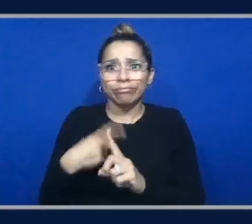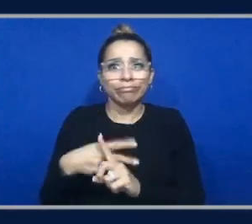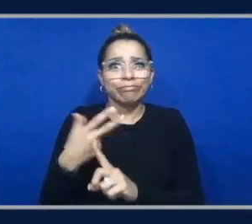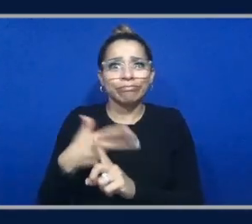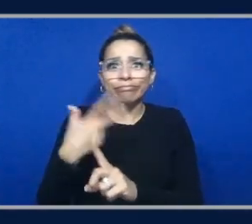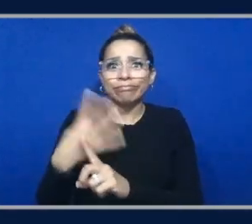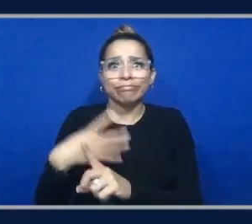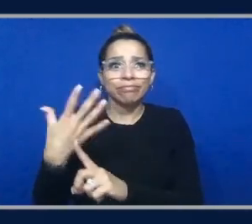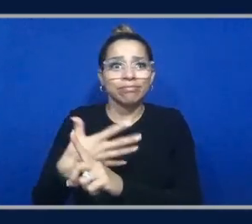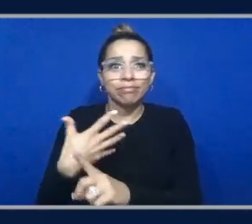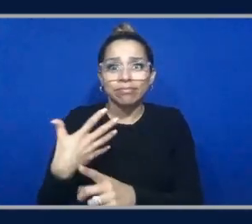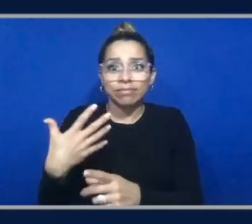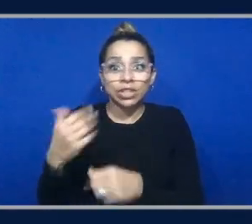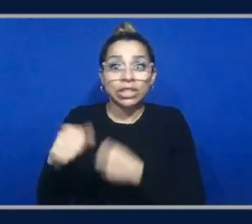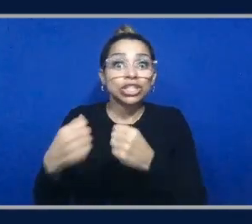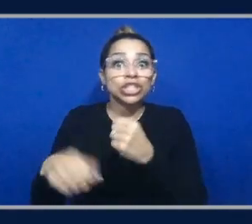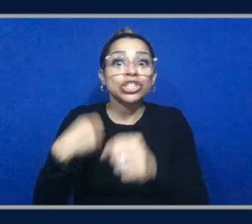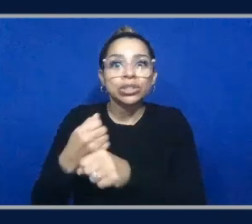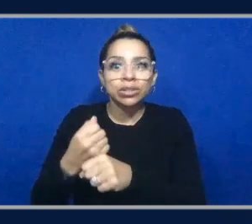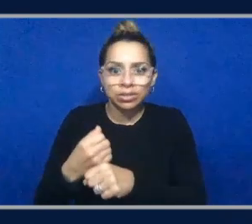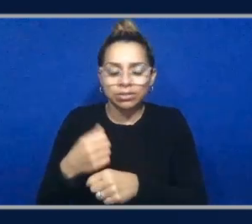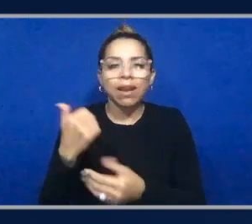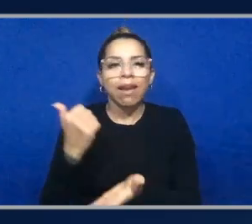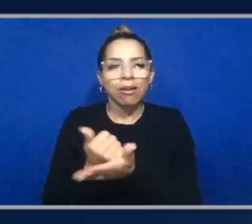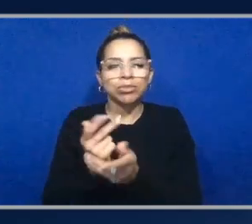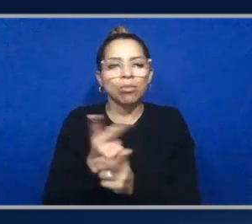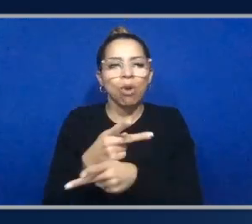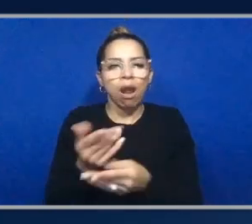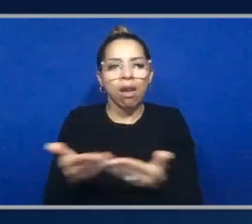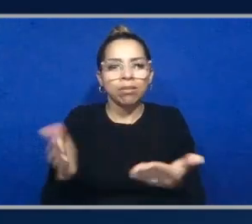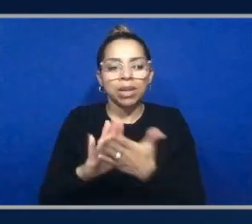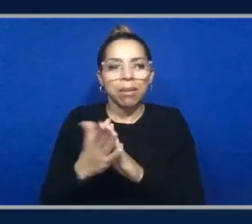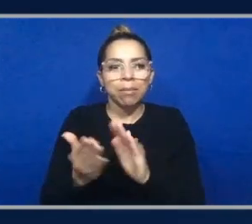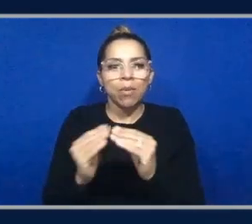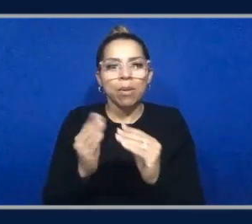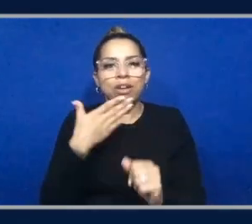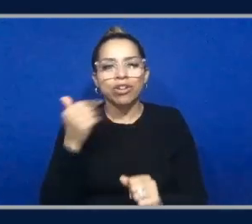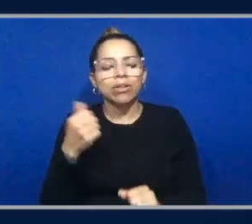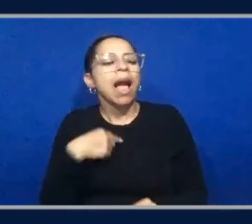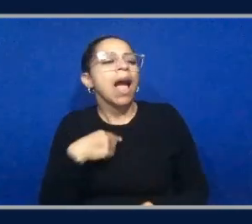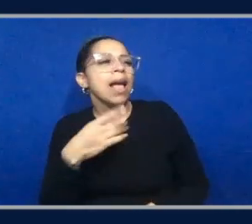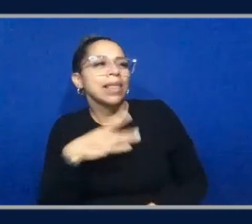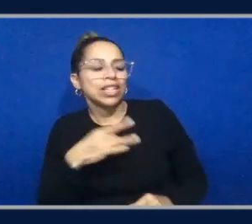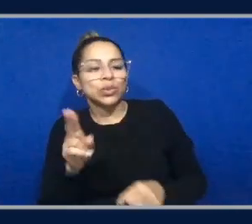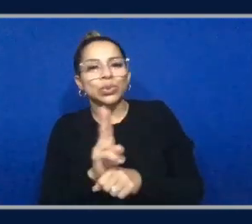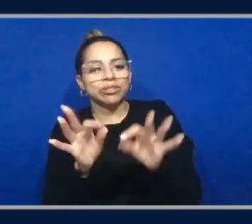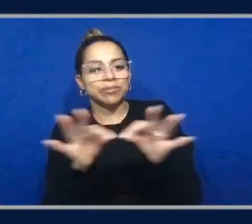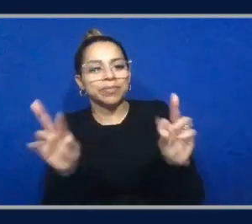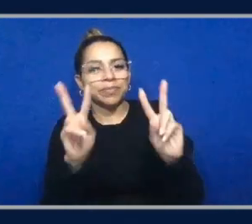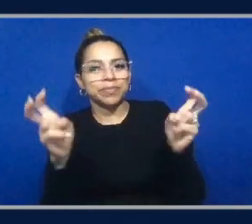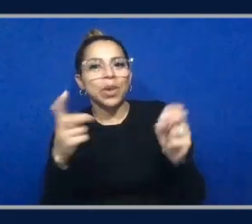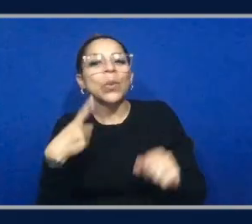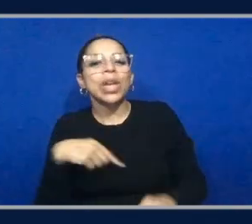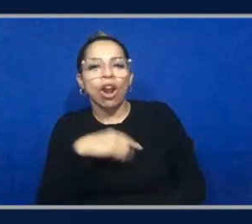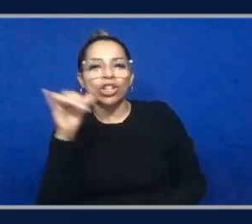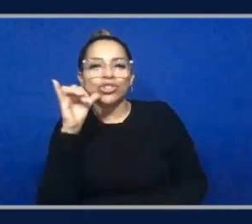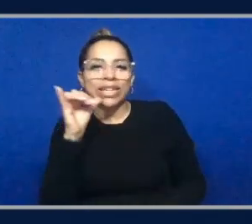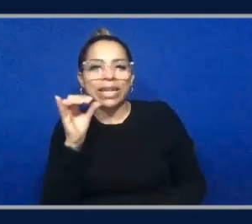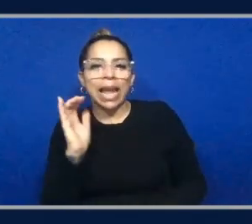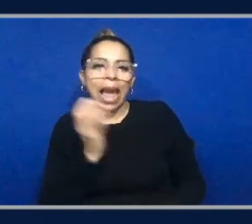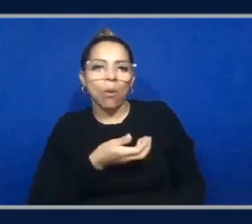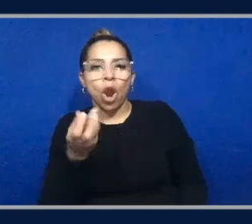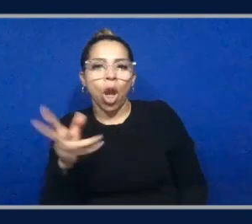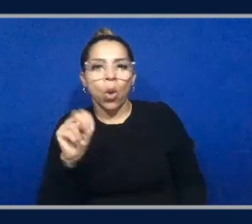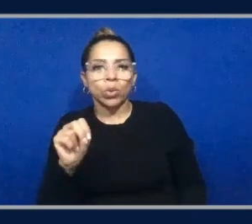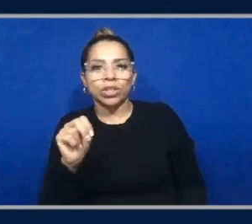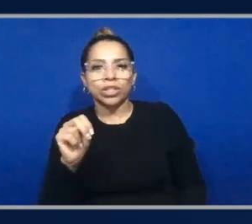the AWS product that much better. Yeah. I like to say we're drinking our own champagne, not Yes. really the other comment that Gary made. But